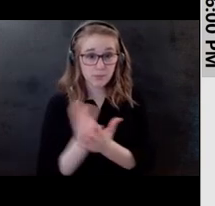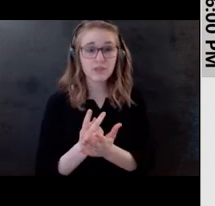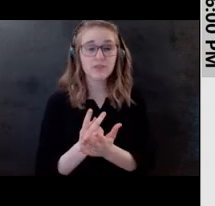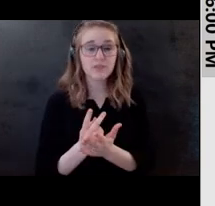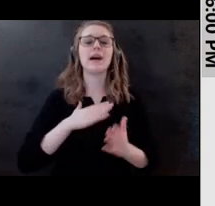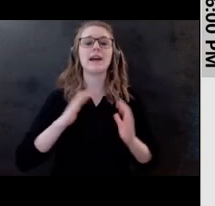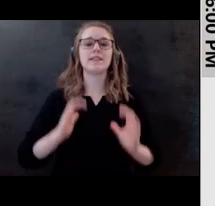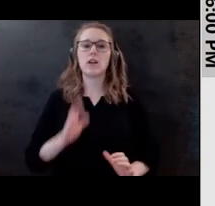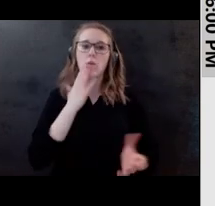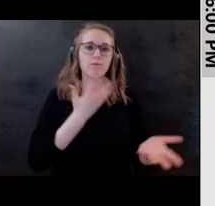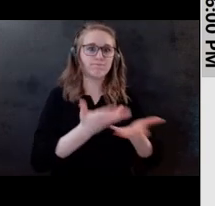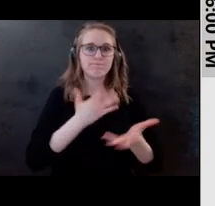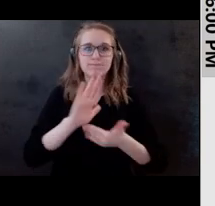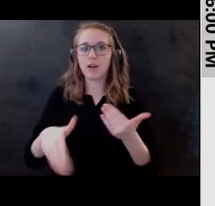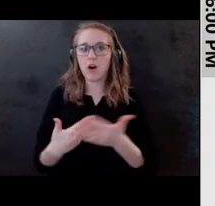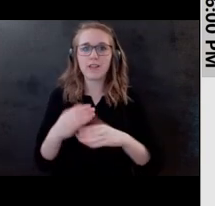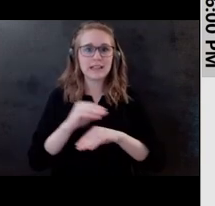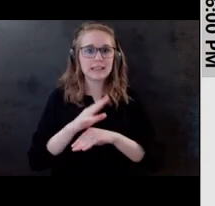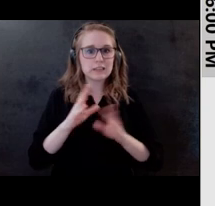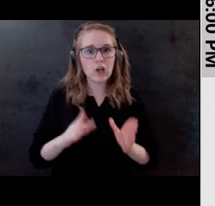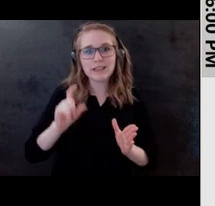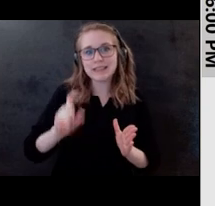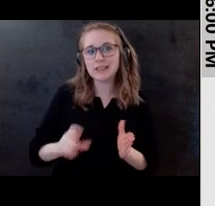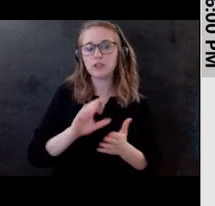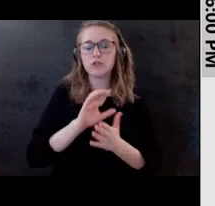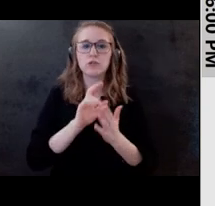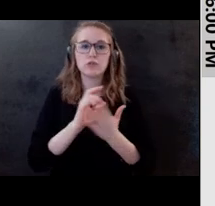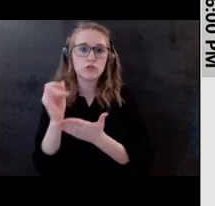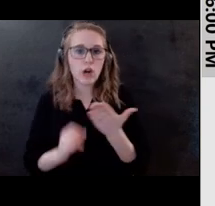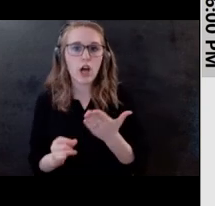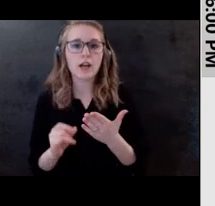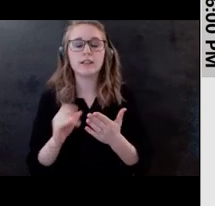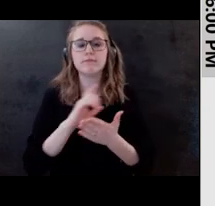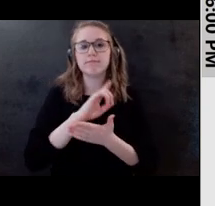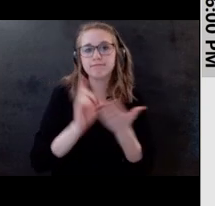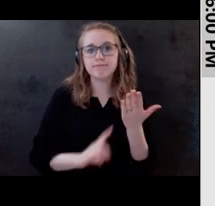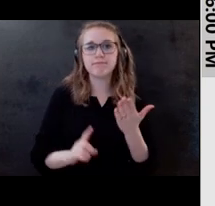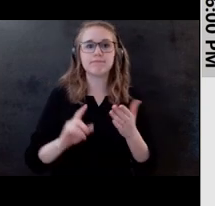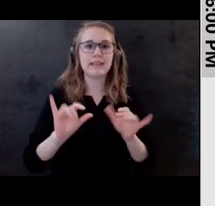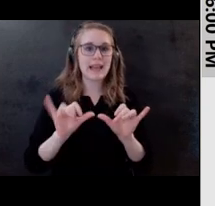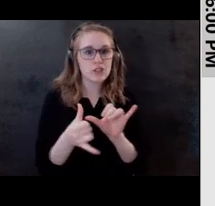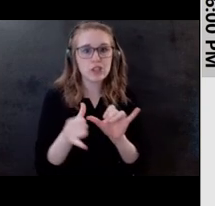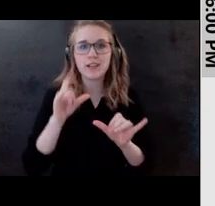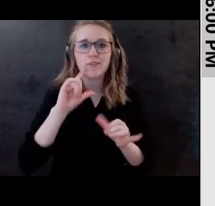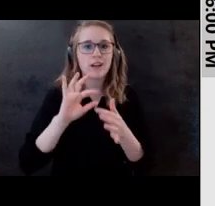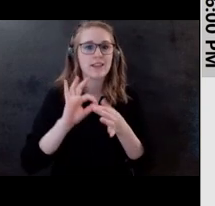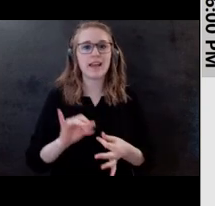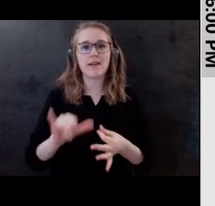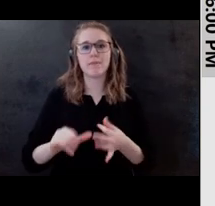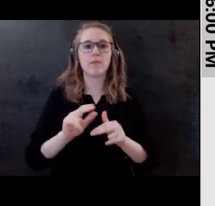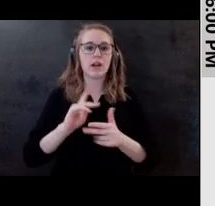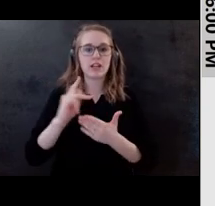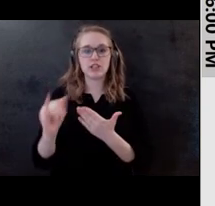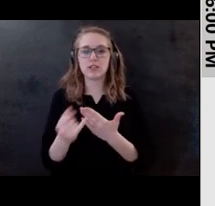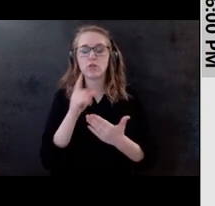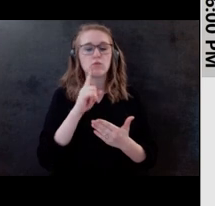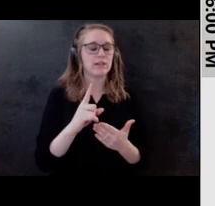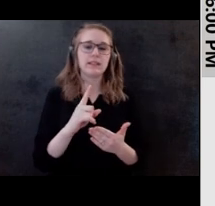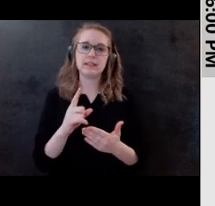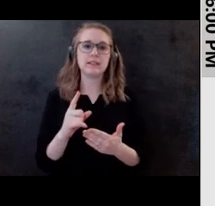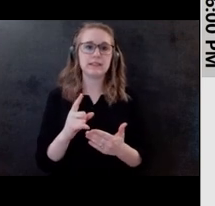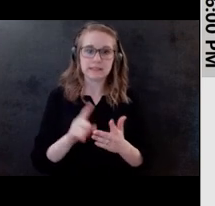of the consultants that they need to do their construction drawings, the engineering of the project, and get those CDs ultimately into the